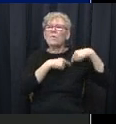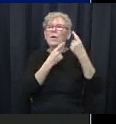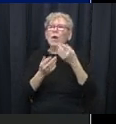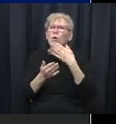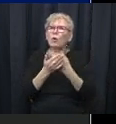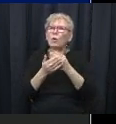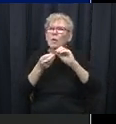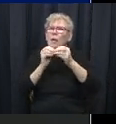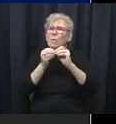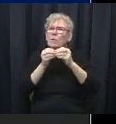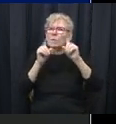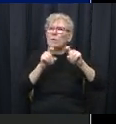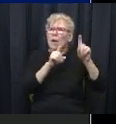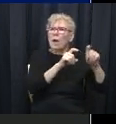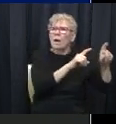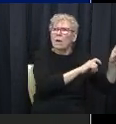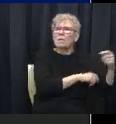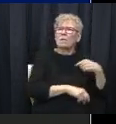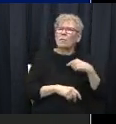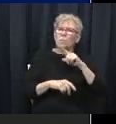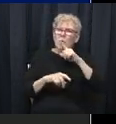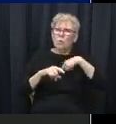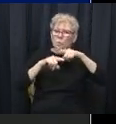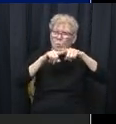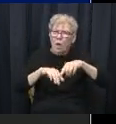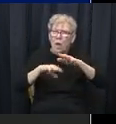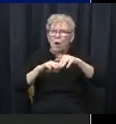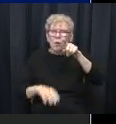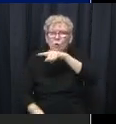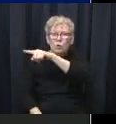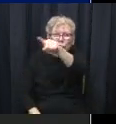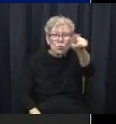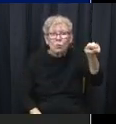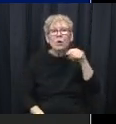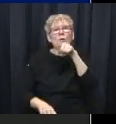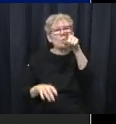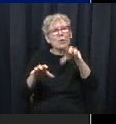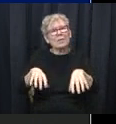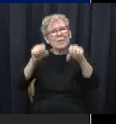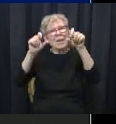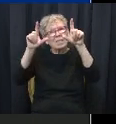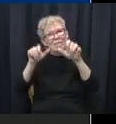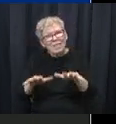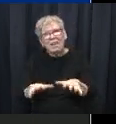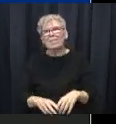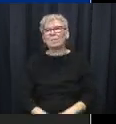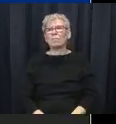is out there, particularly for those who have not been vaccinated yet. Next slide.